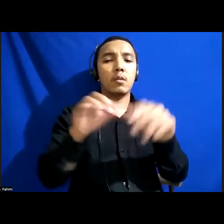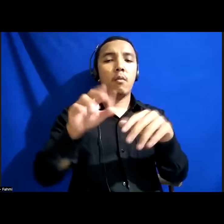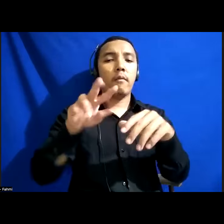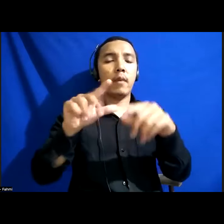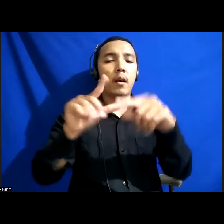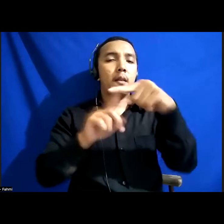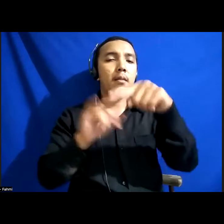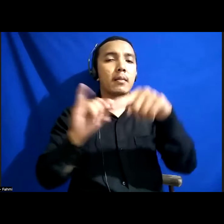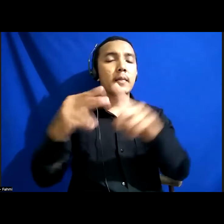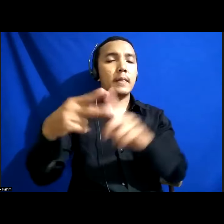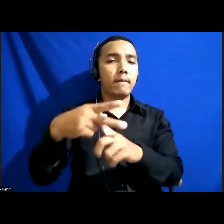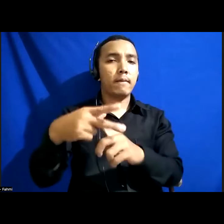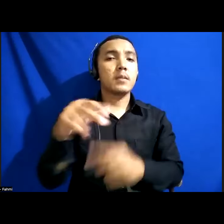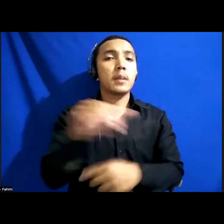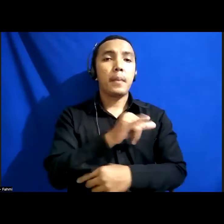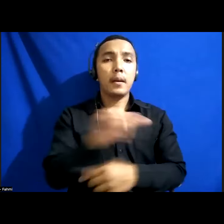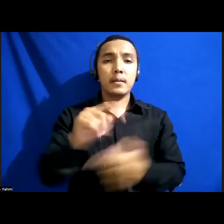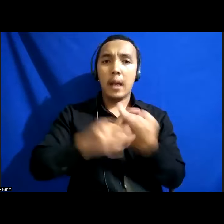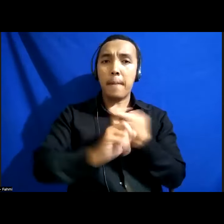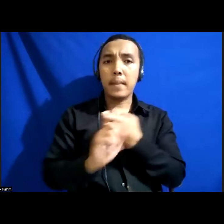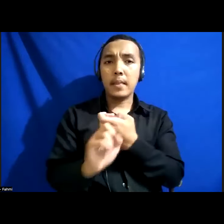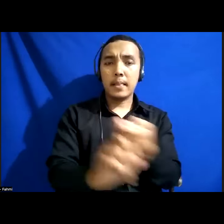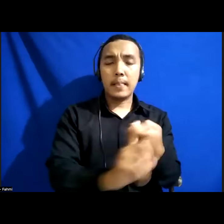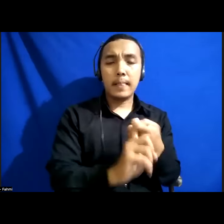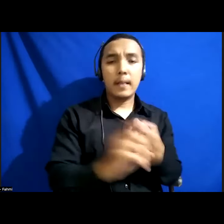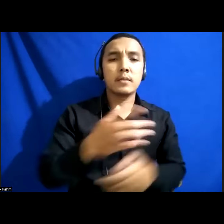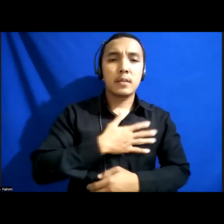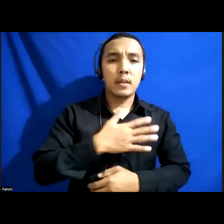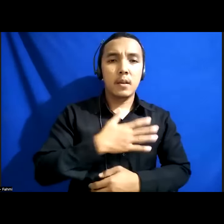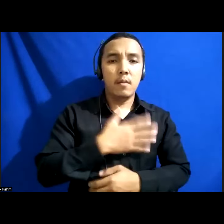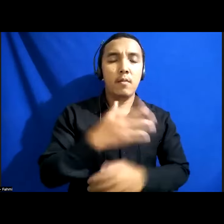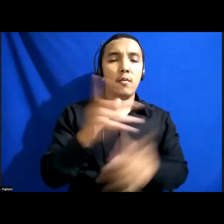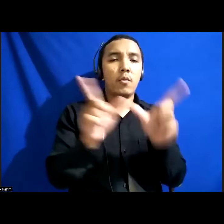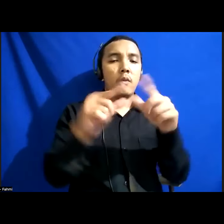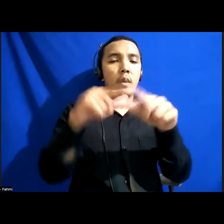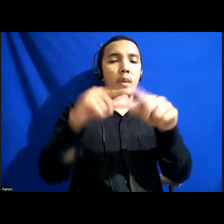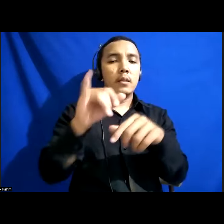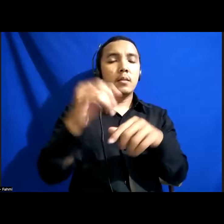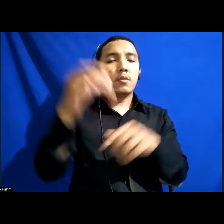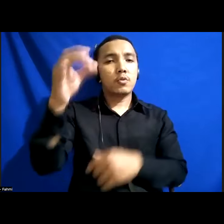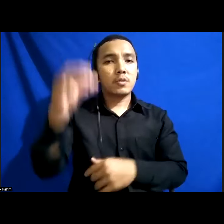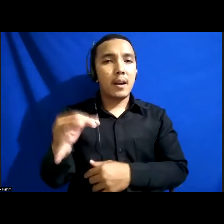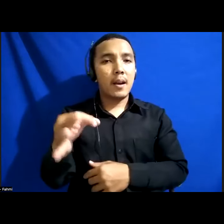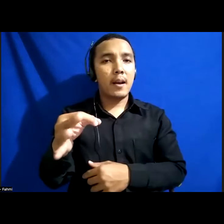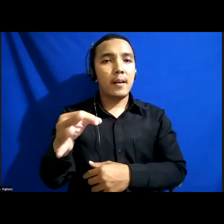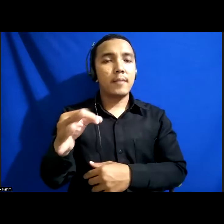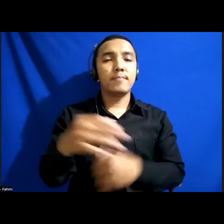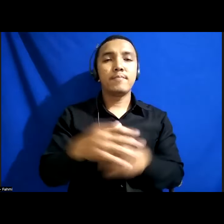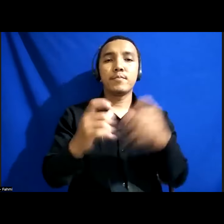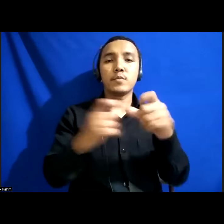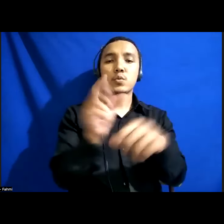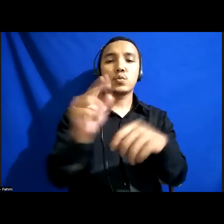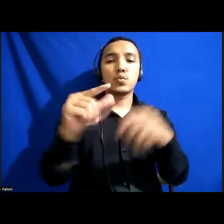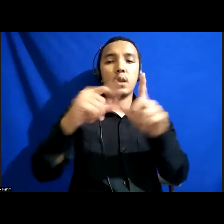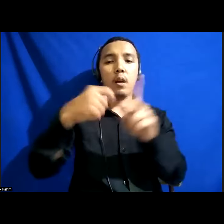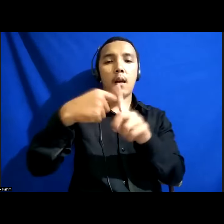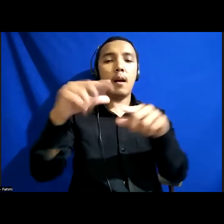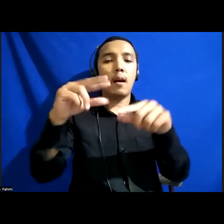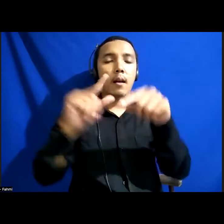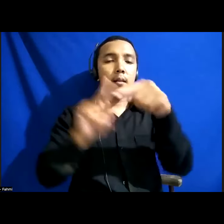my colleague, the Mayor of Surakarta, Mr. Gibran Rakabumi,